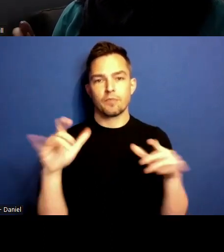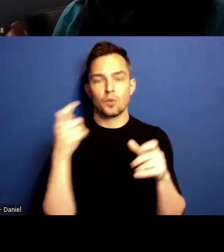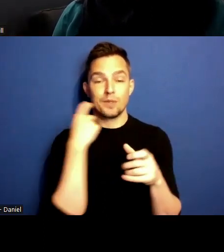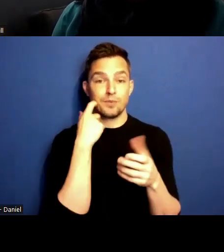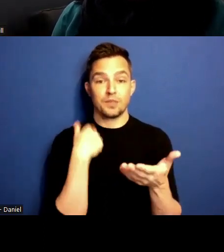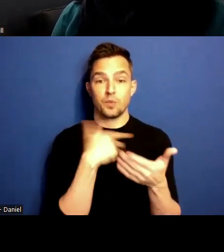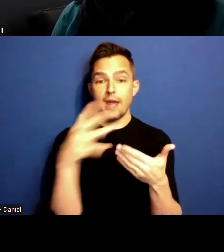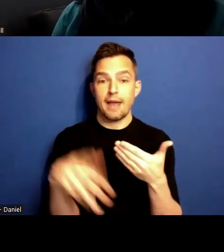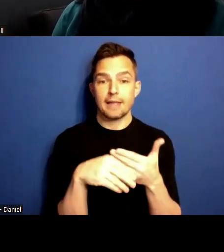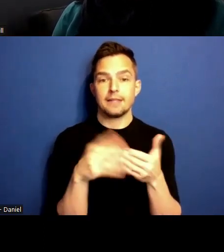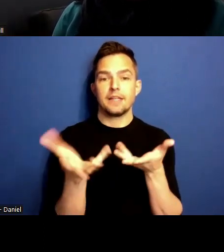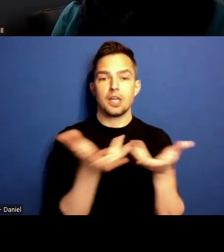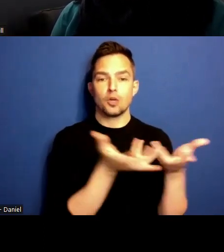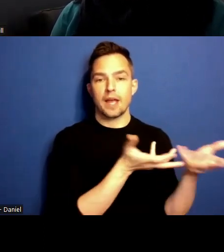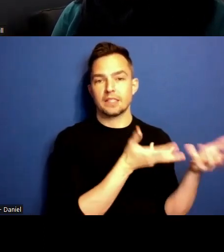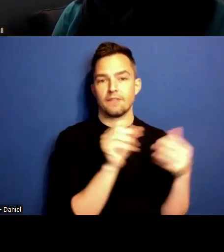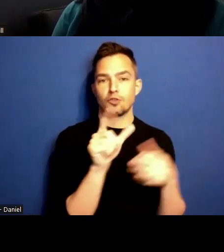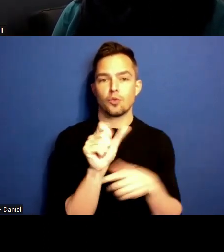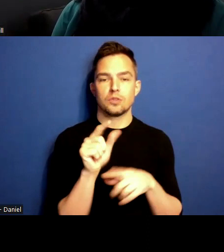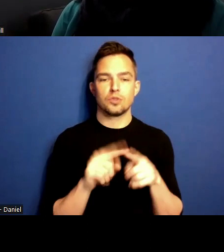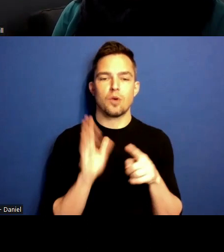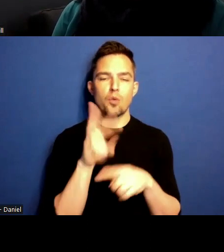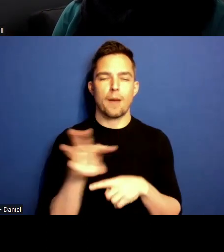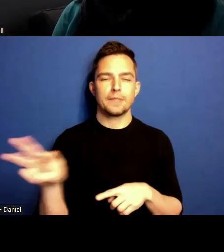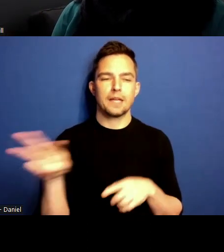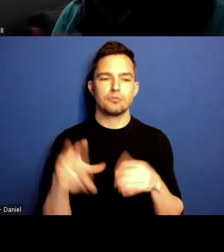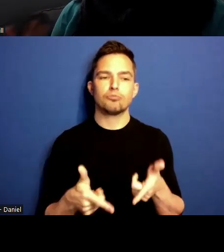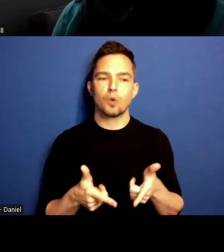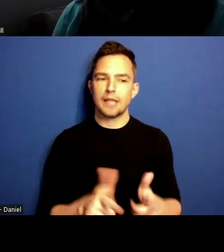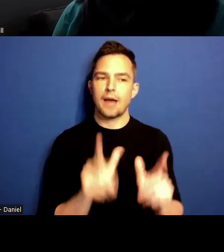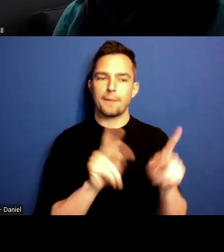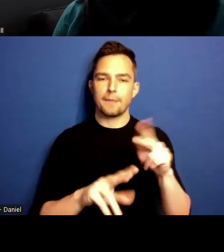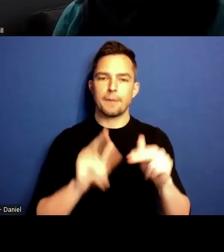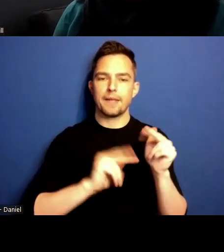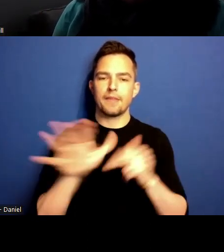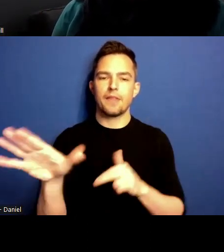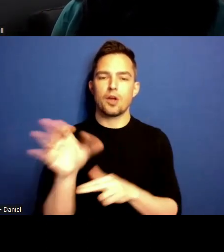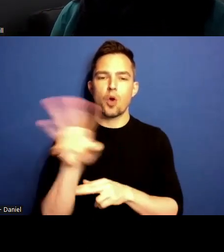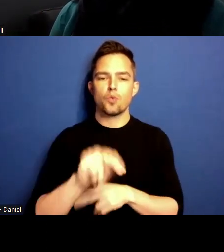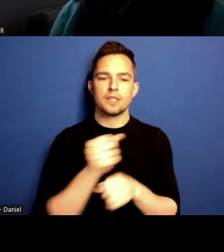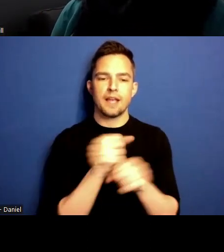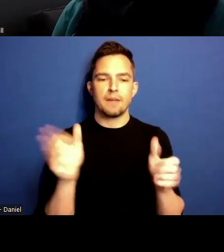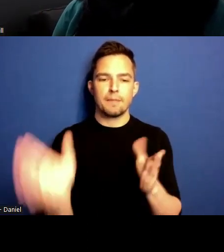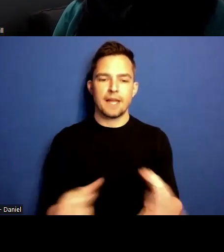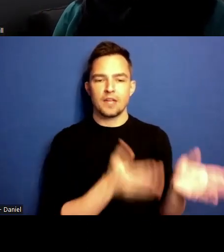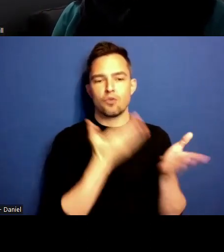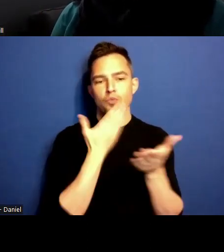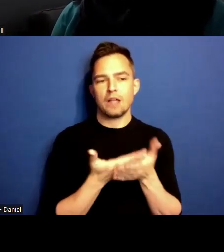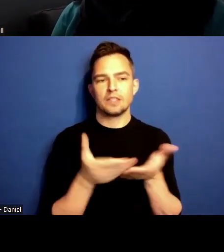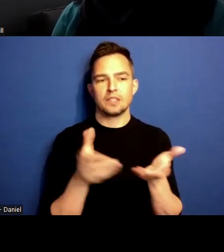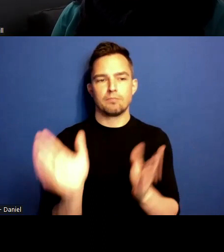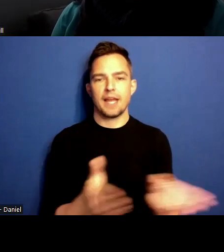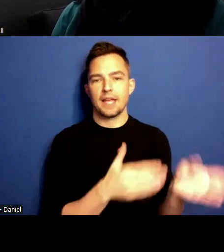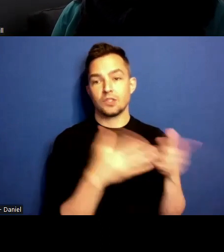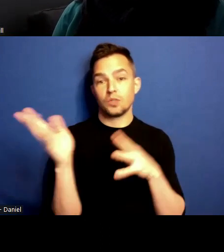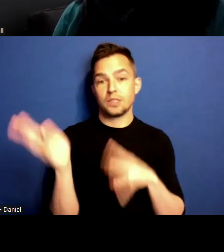added interactive tools to our website to allow people to build their own safety plan and wellness plan to download or